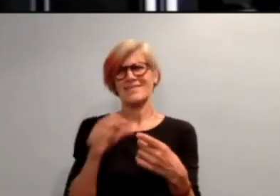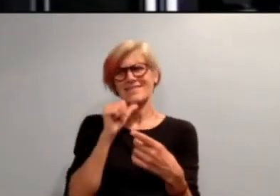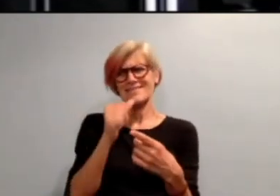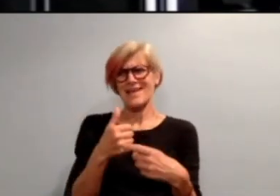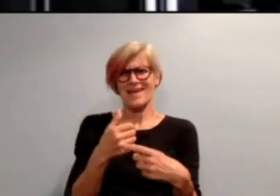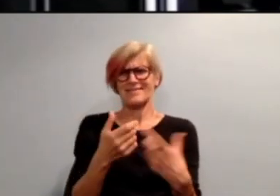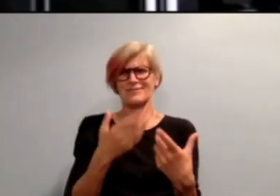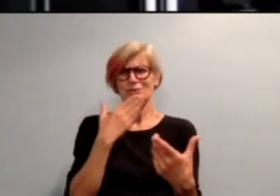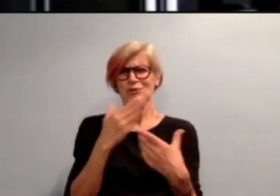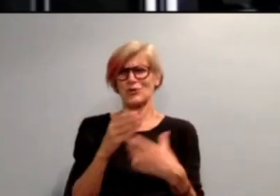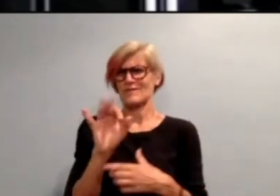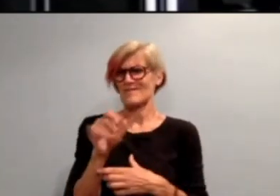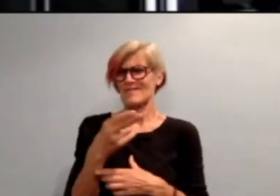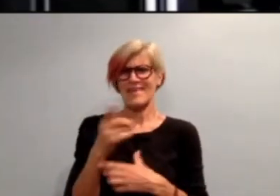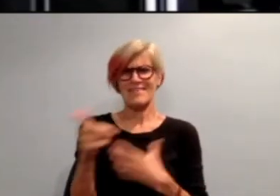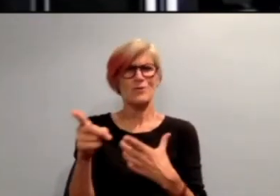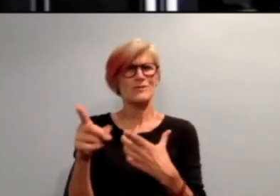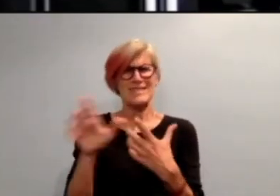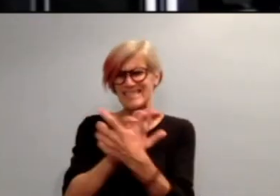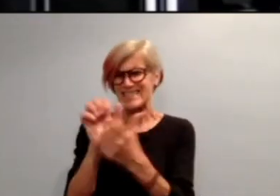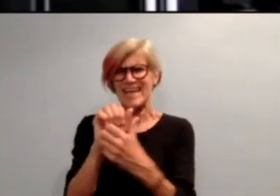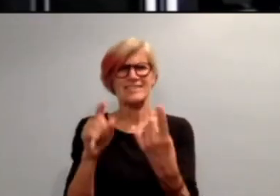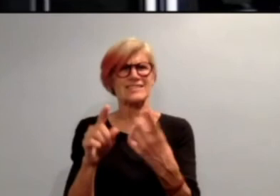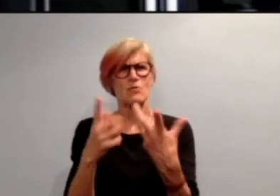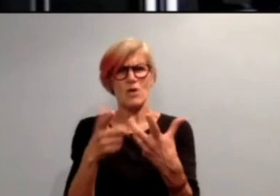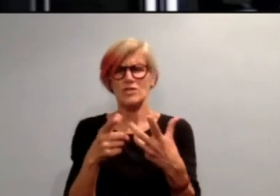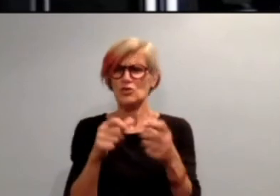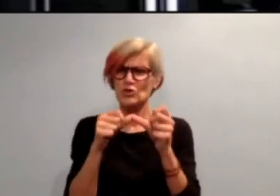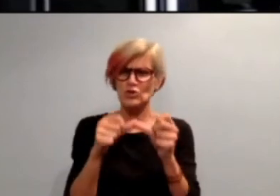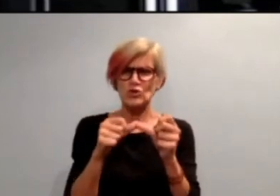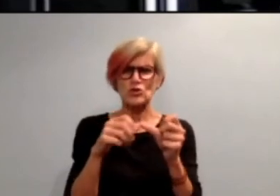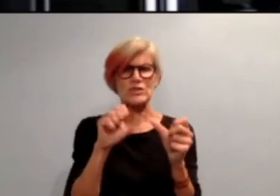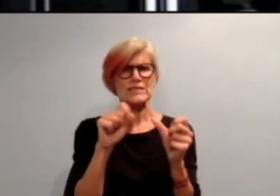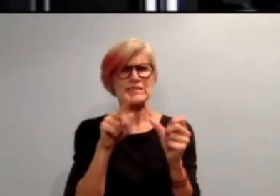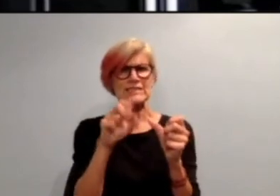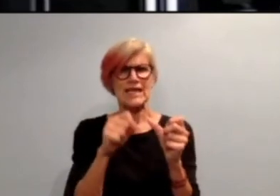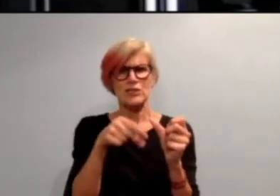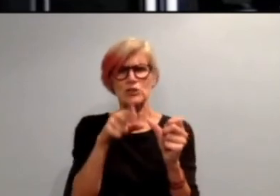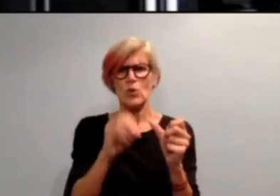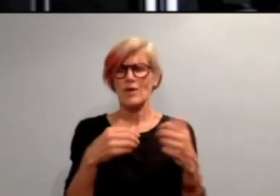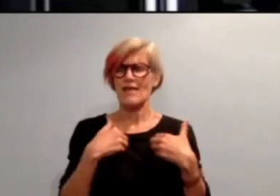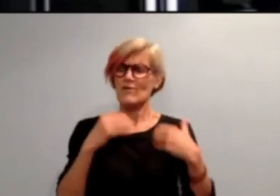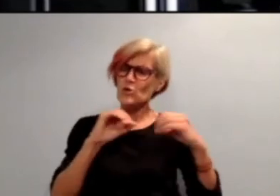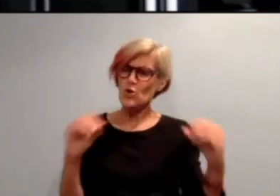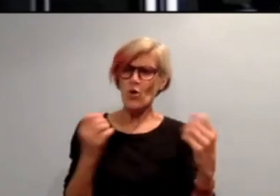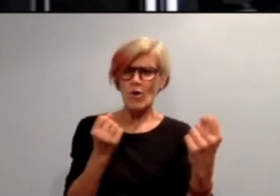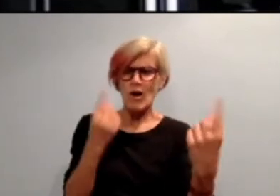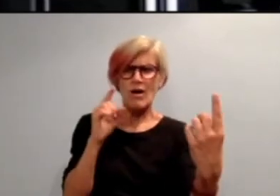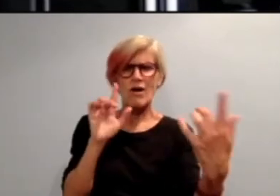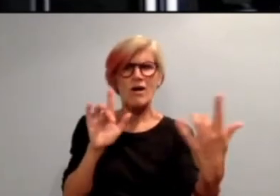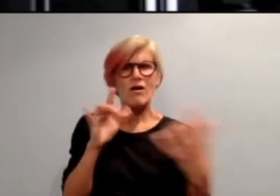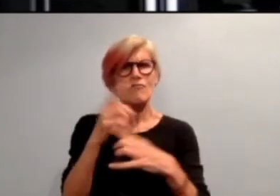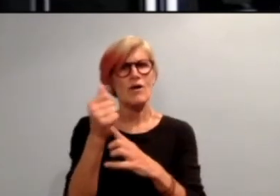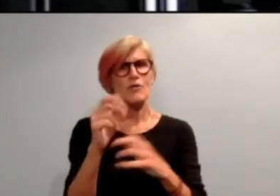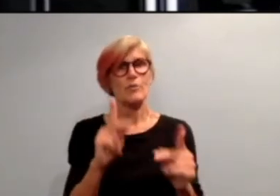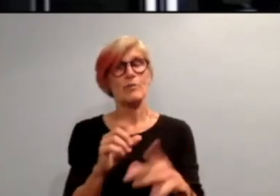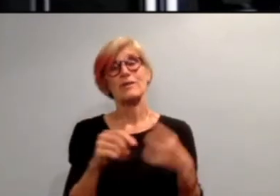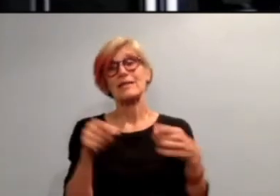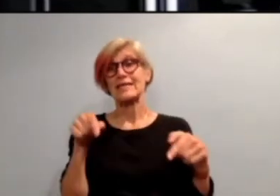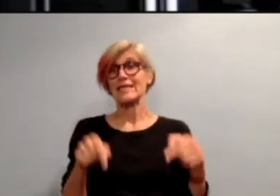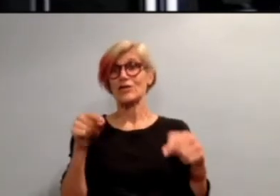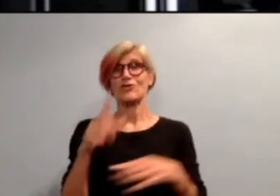democracy are rooted in maintaining the status quo and lack of empathy for others. Here in California, the governor has